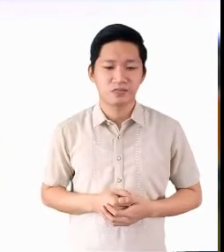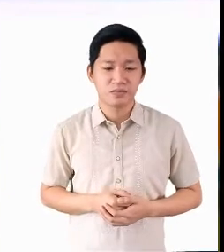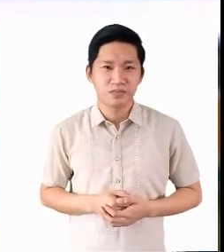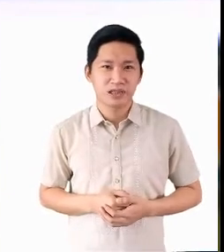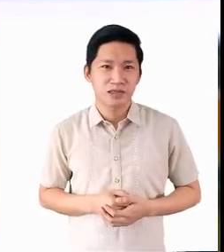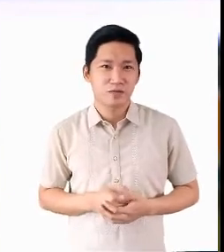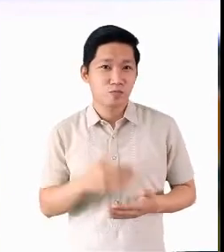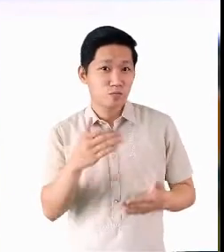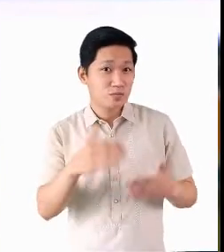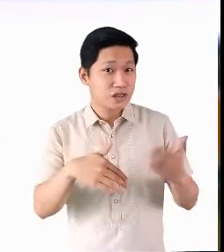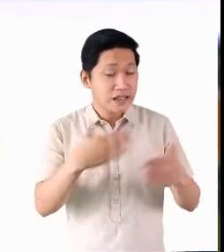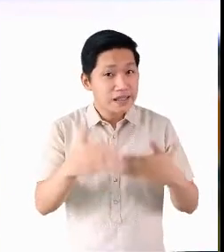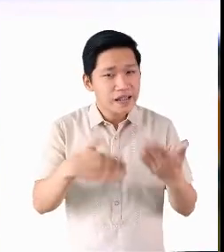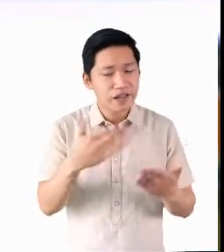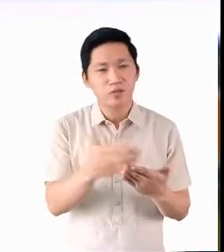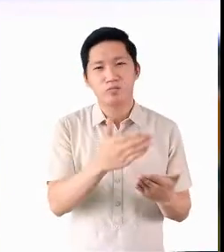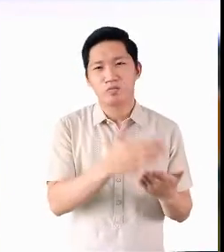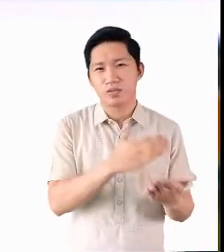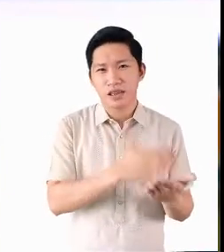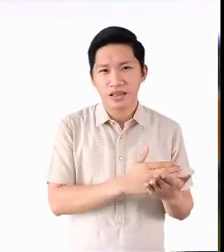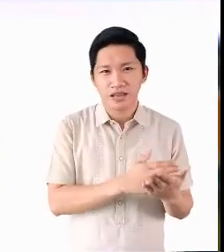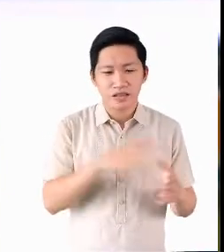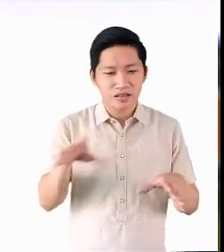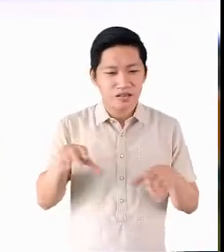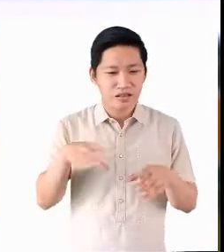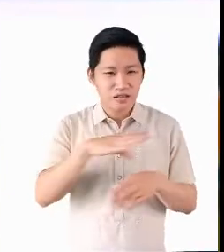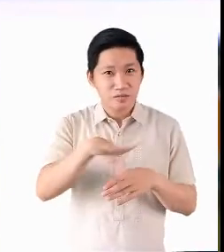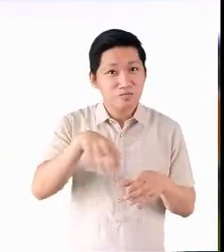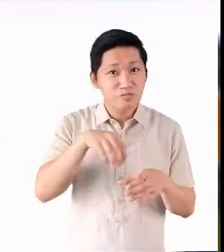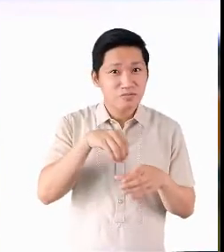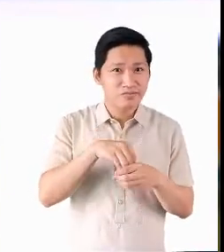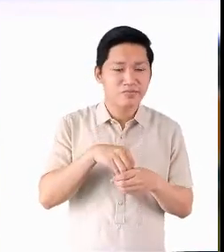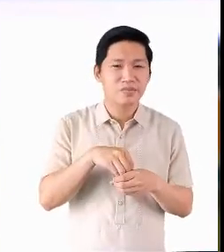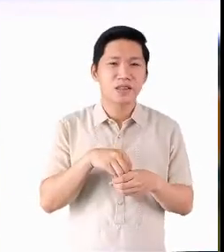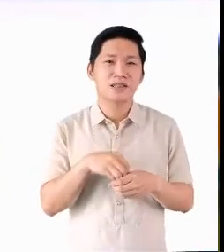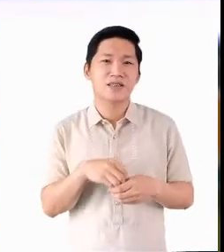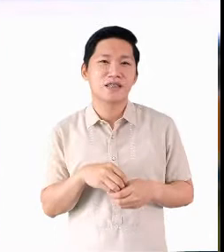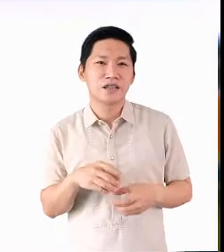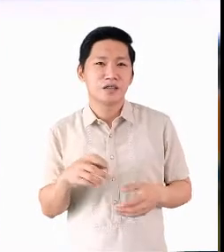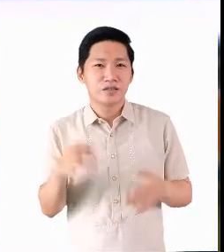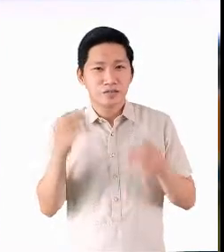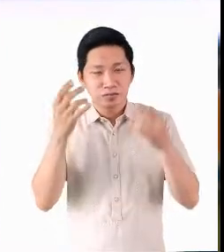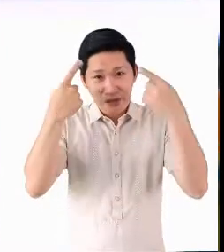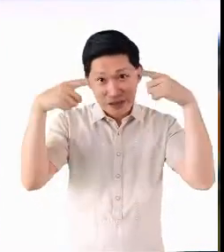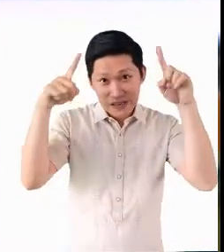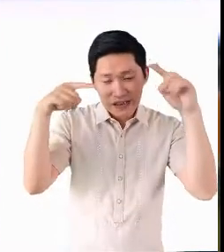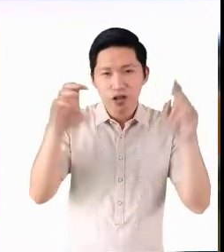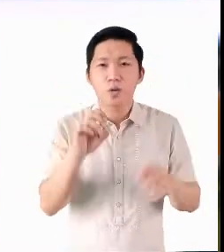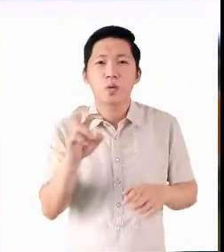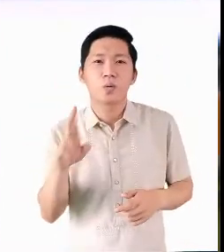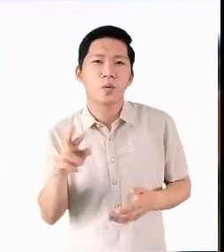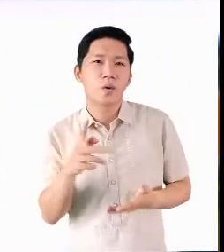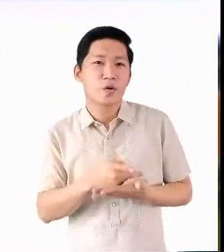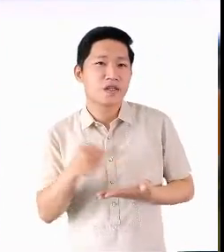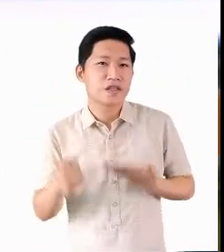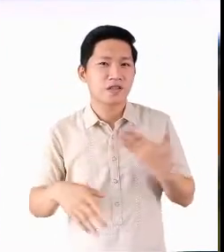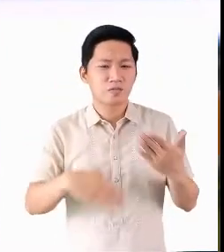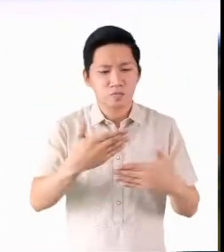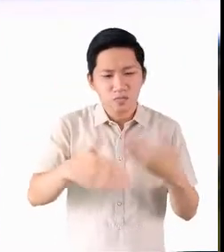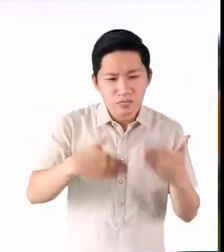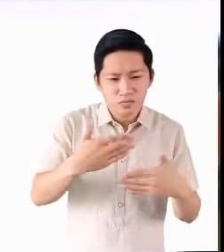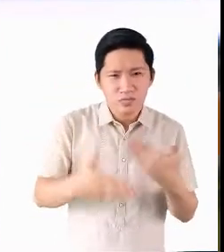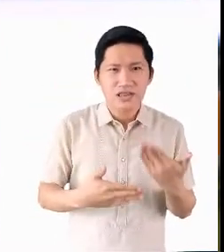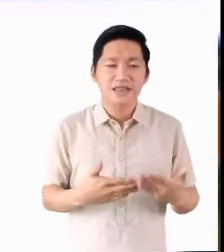The elements involved in communication are important in the success or failure of this process. These very